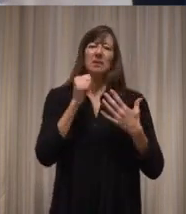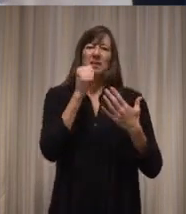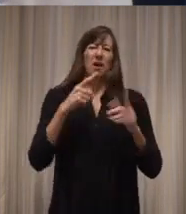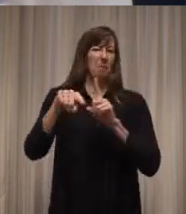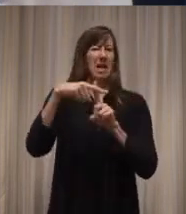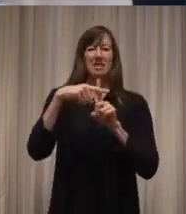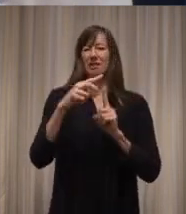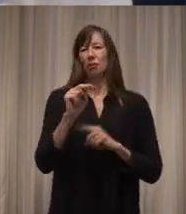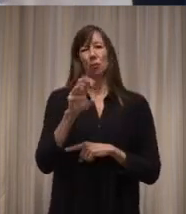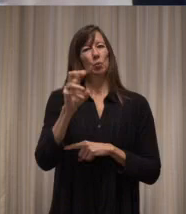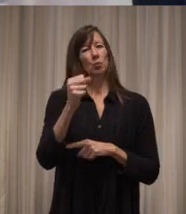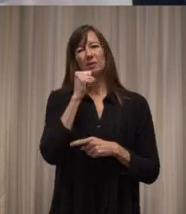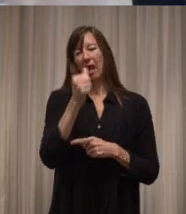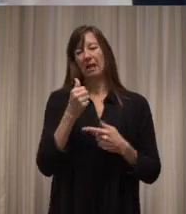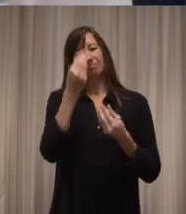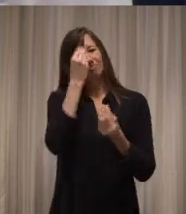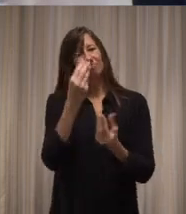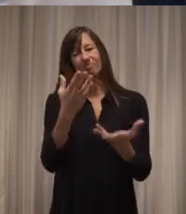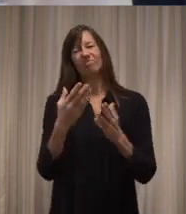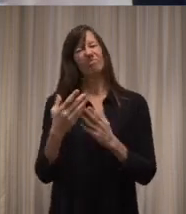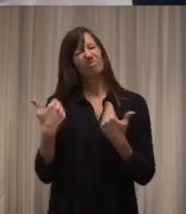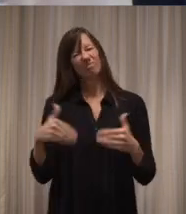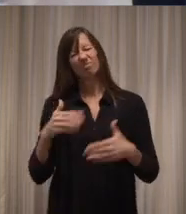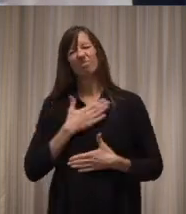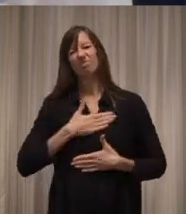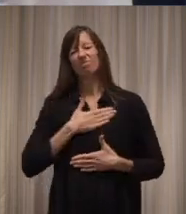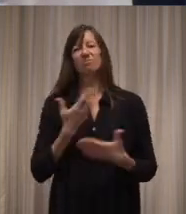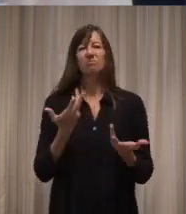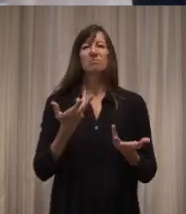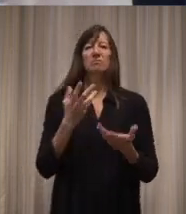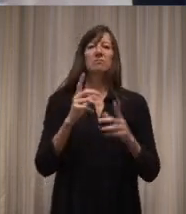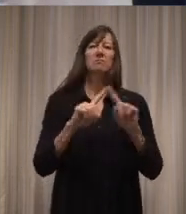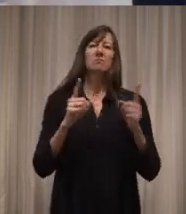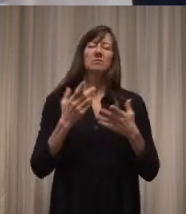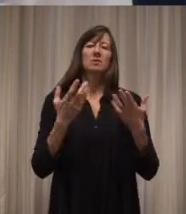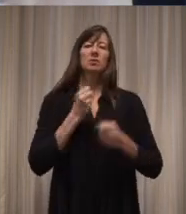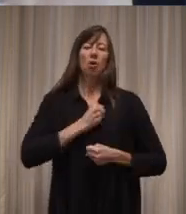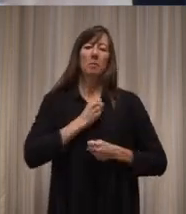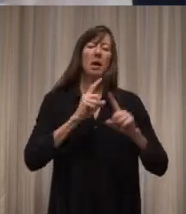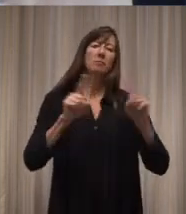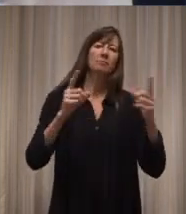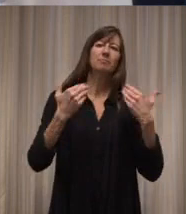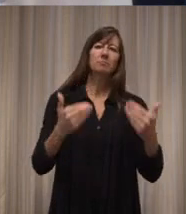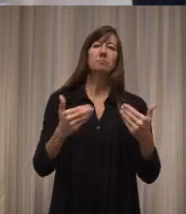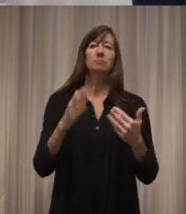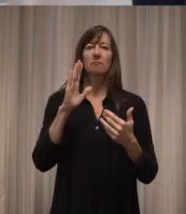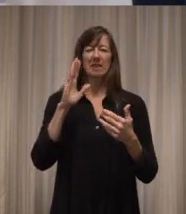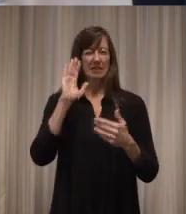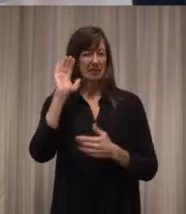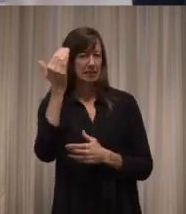share in terms of where we're at. It's very clear that the second wave continues to pick up steam and